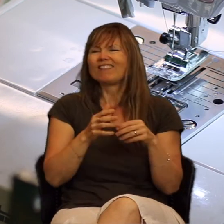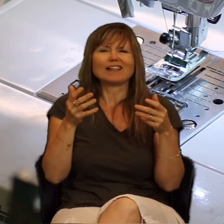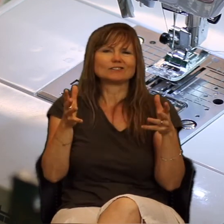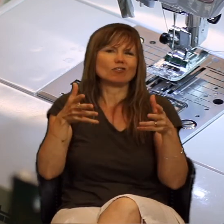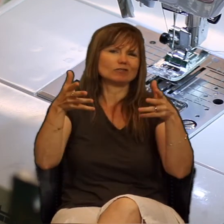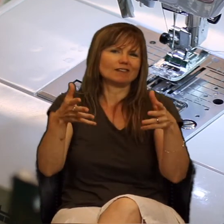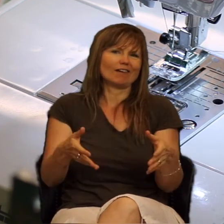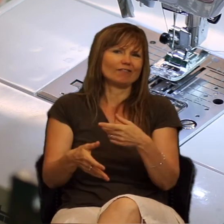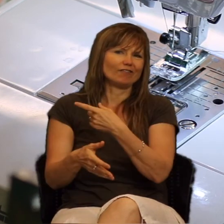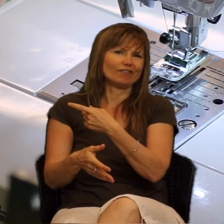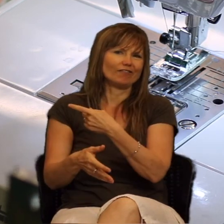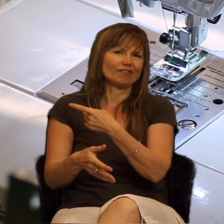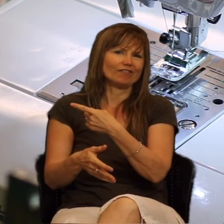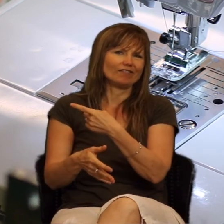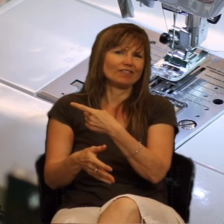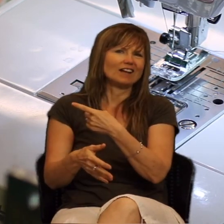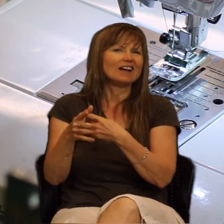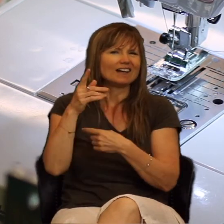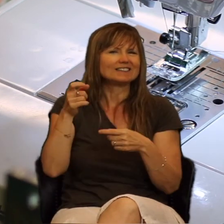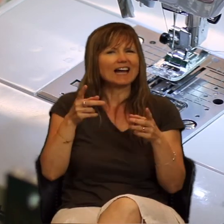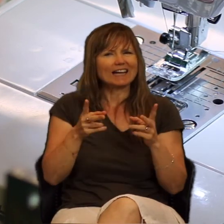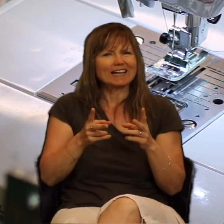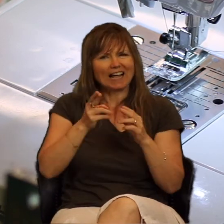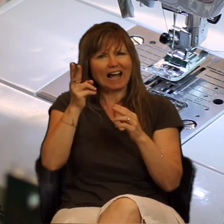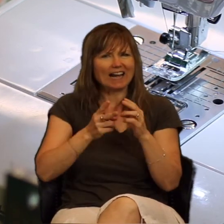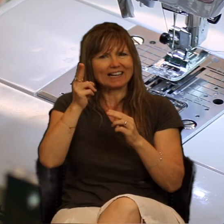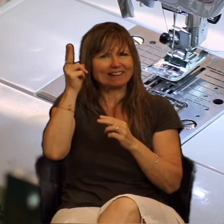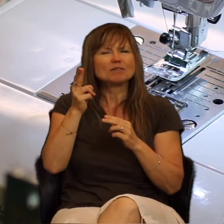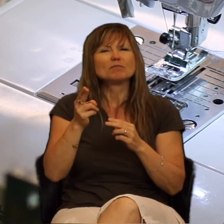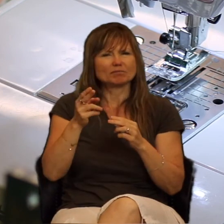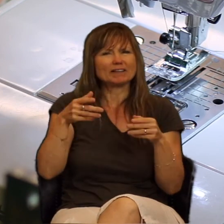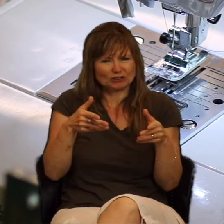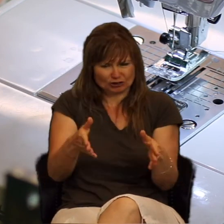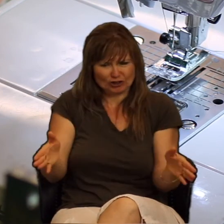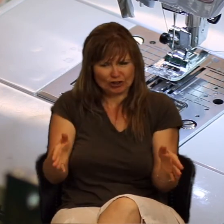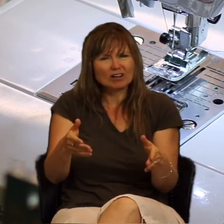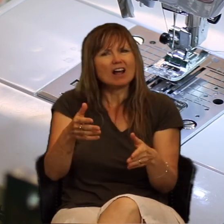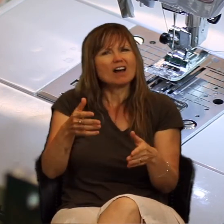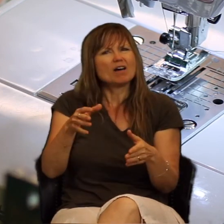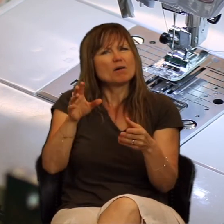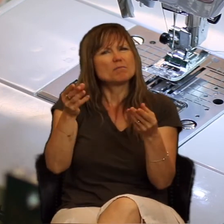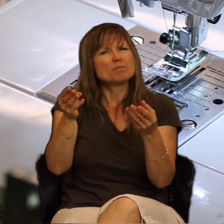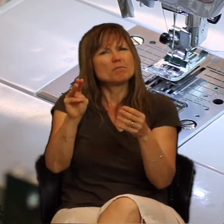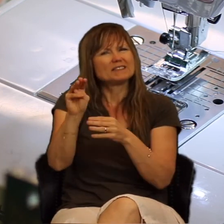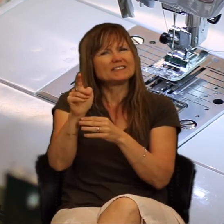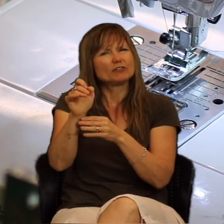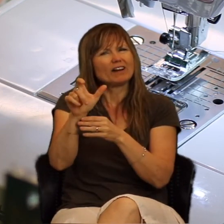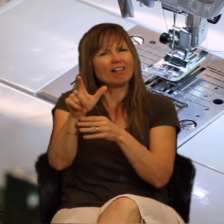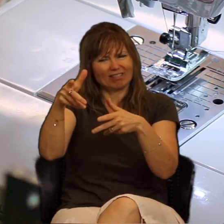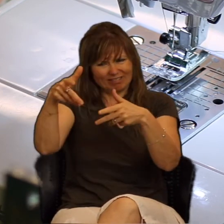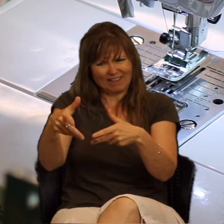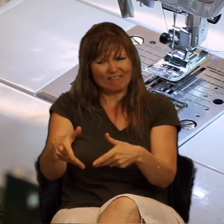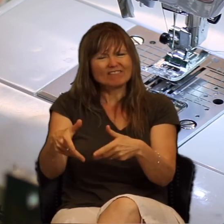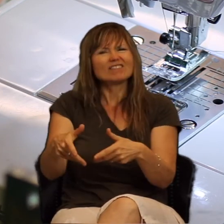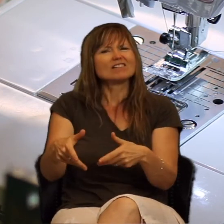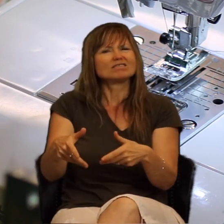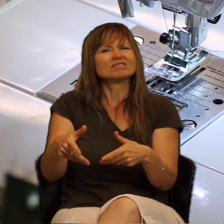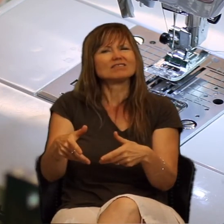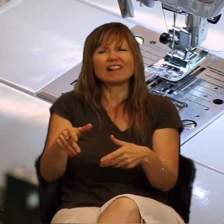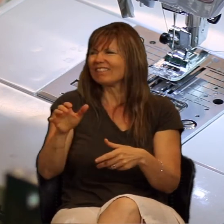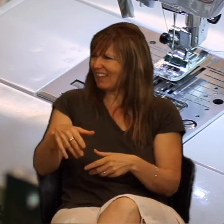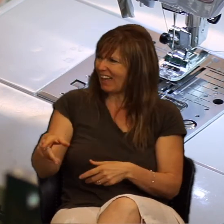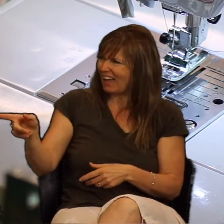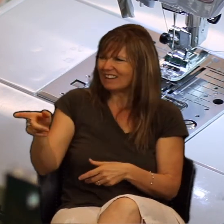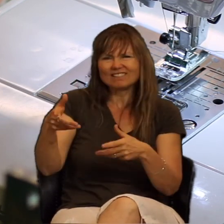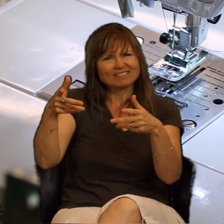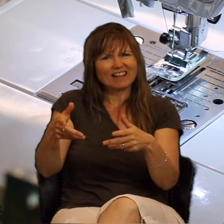left from the skirt. Usually I would actually make them a bit longer. I don't like how short this is, but we're